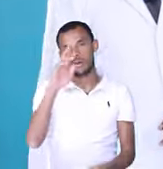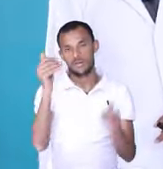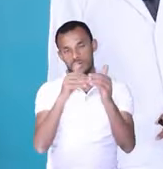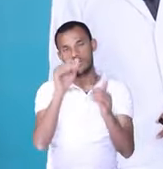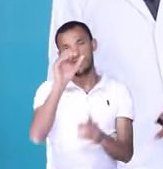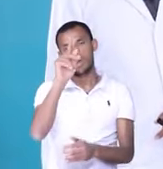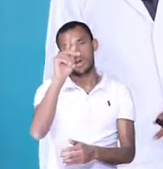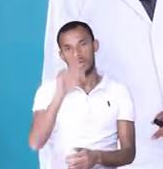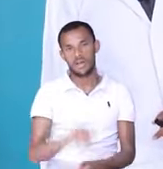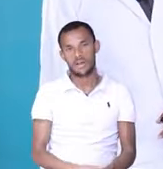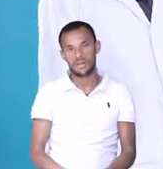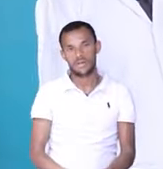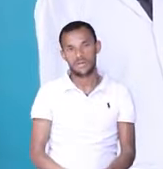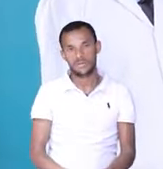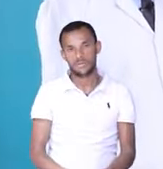K.